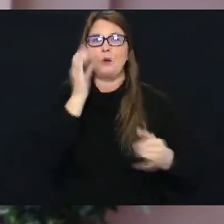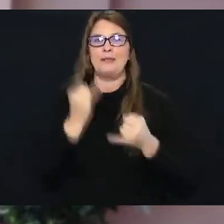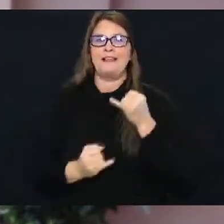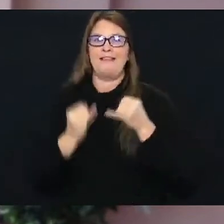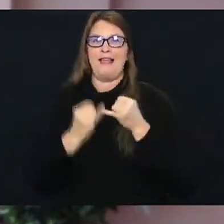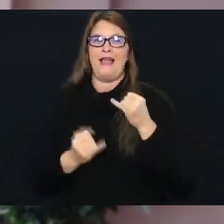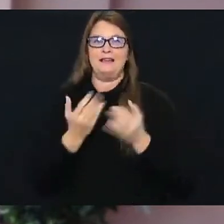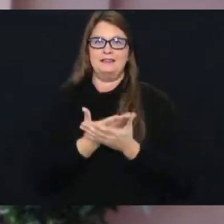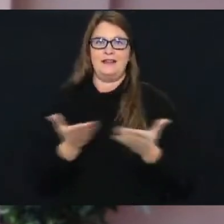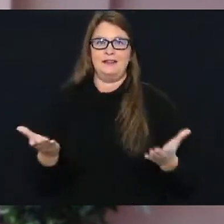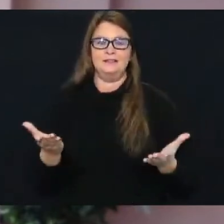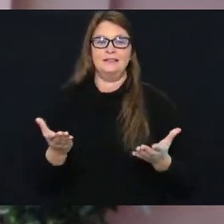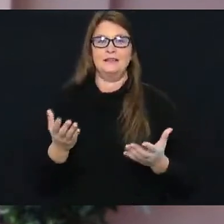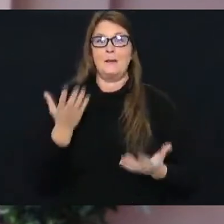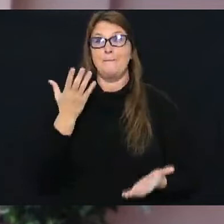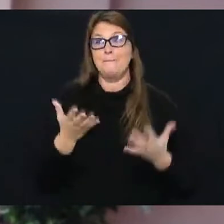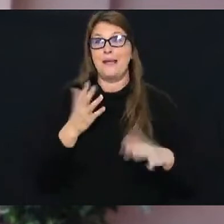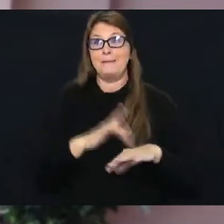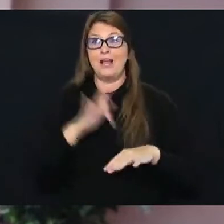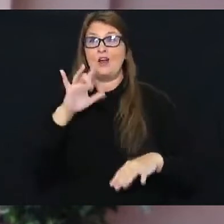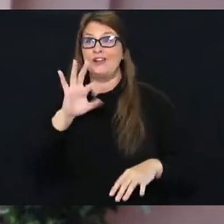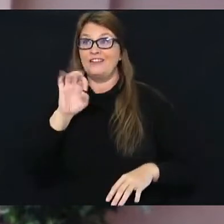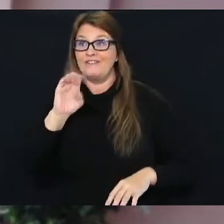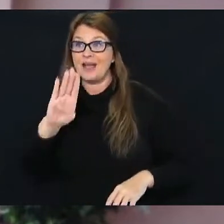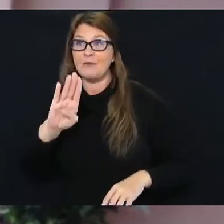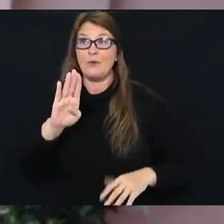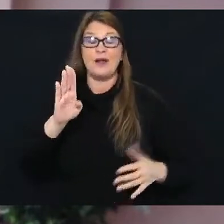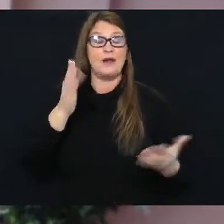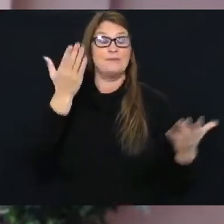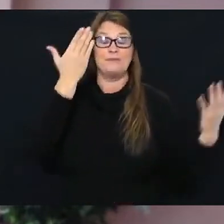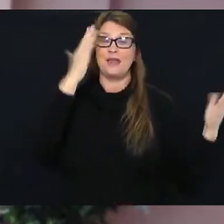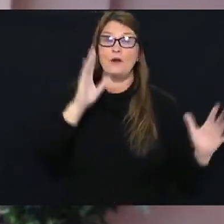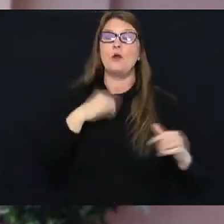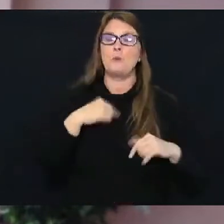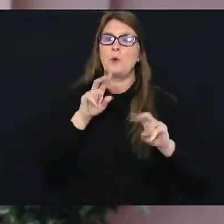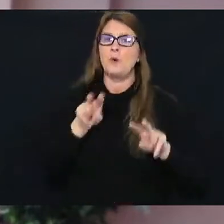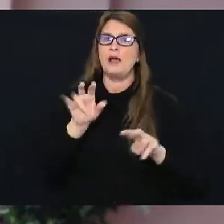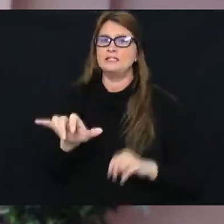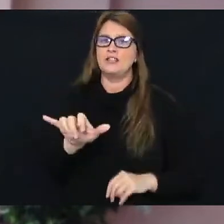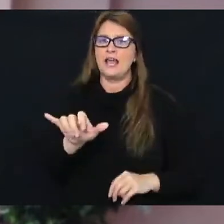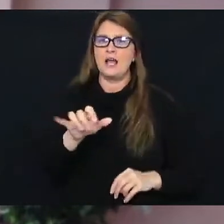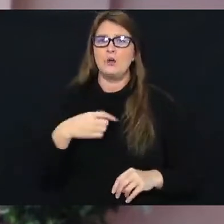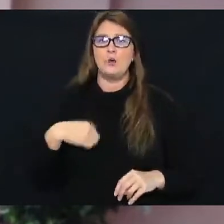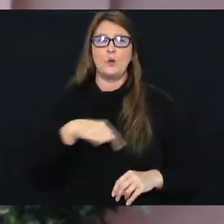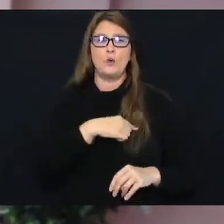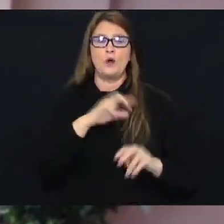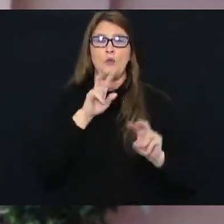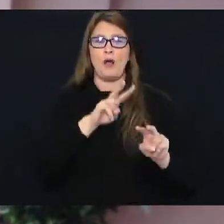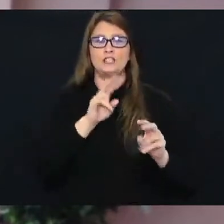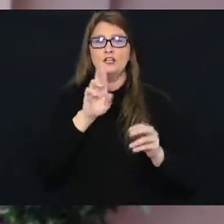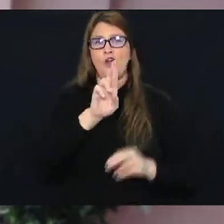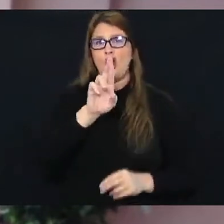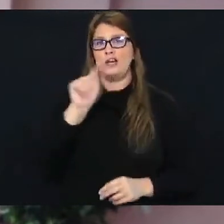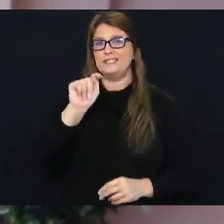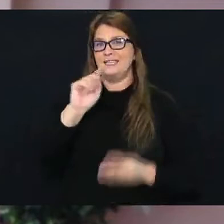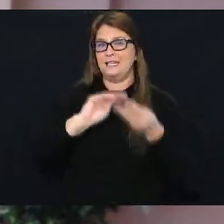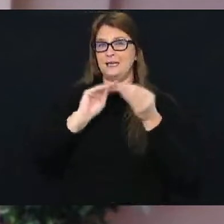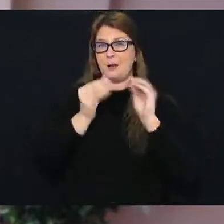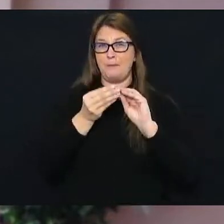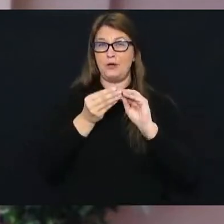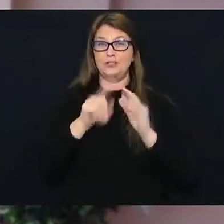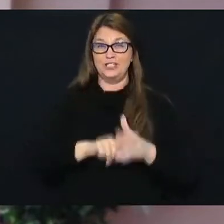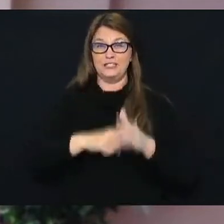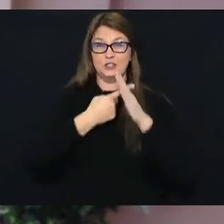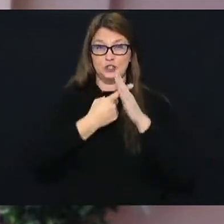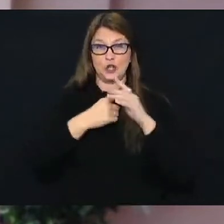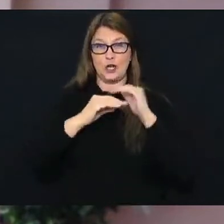So whether it's early February or not, we're certainly watching that. We're watching our RT value that's already starting